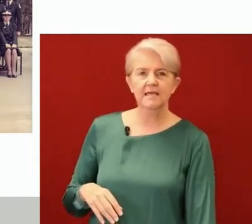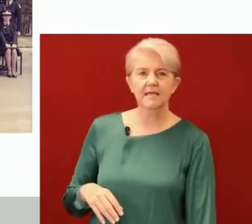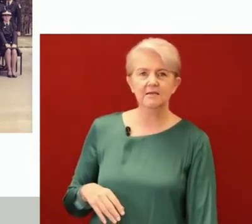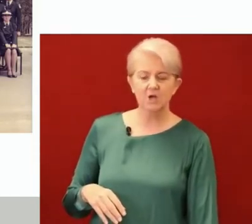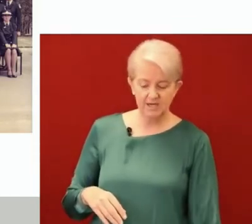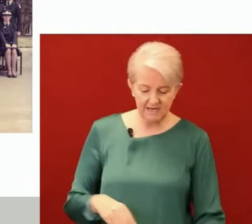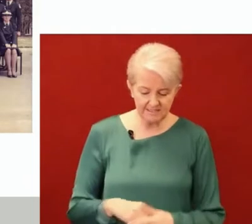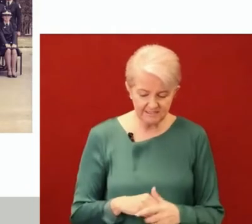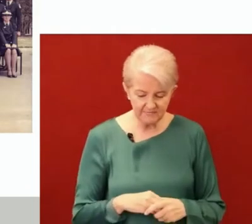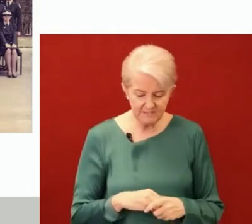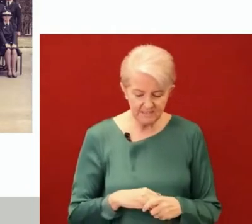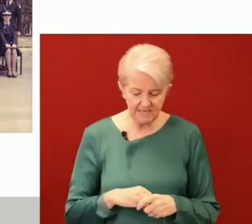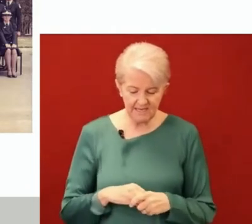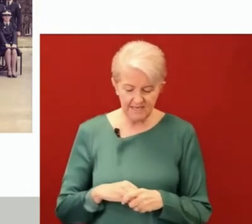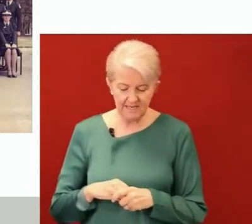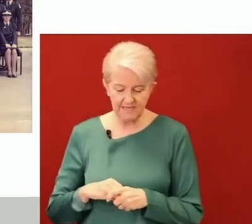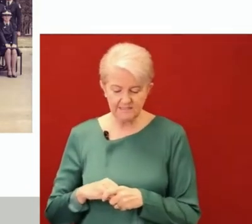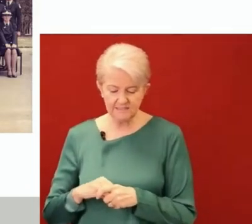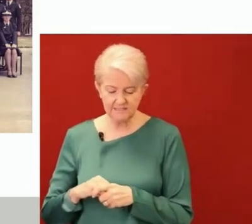in